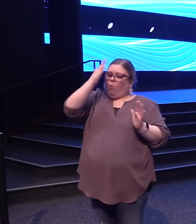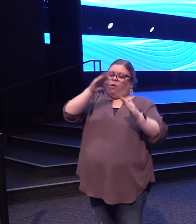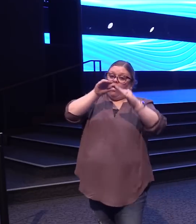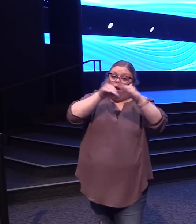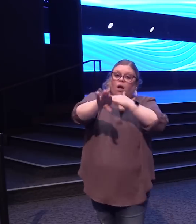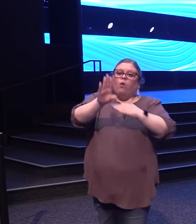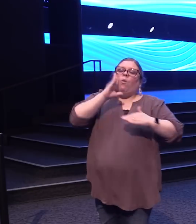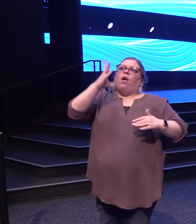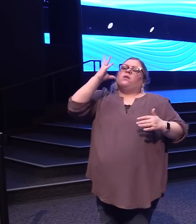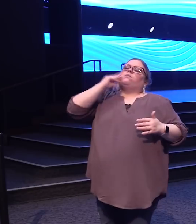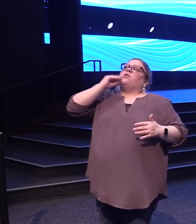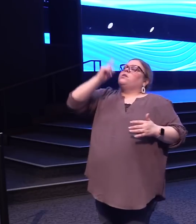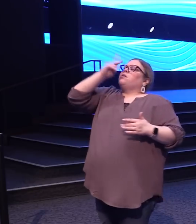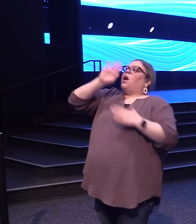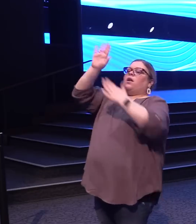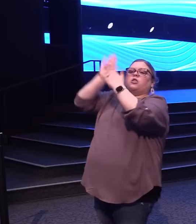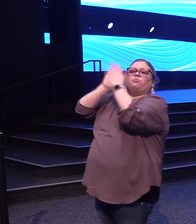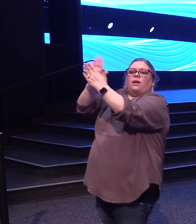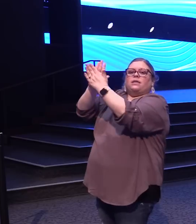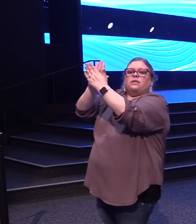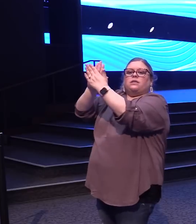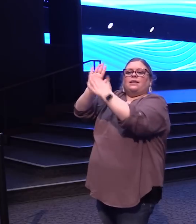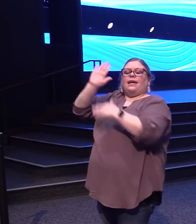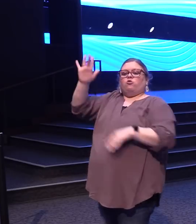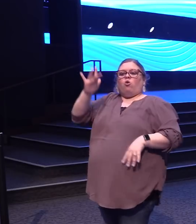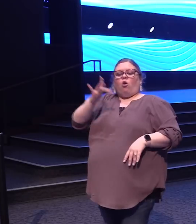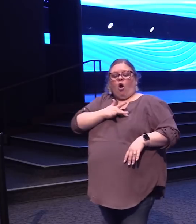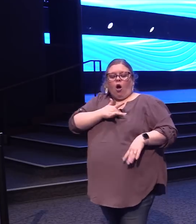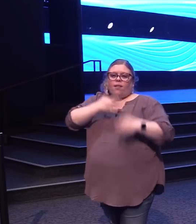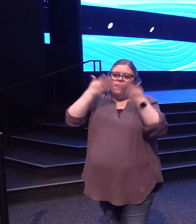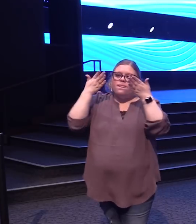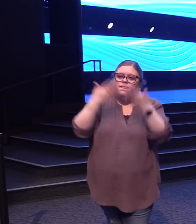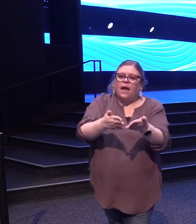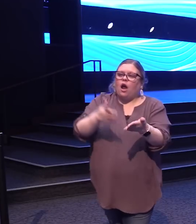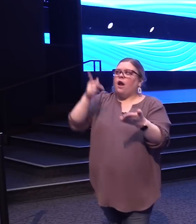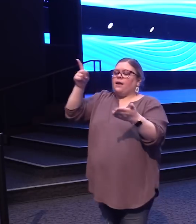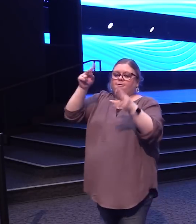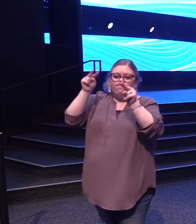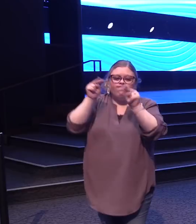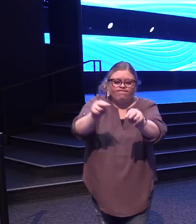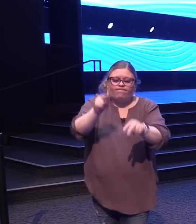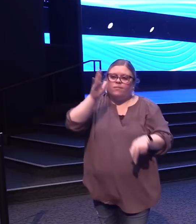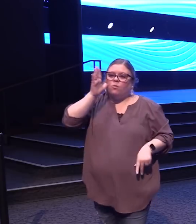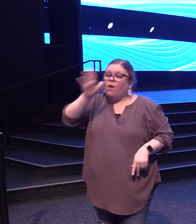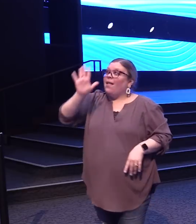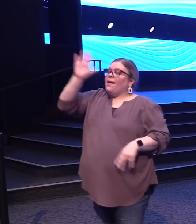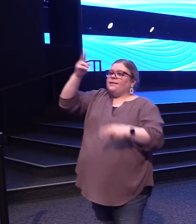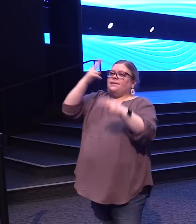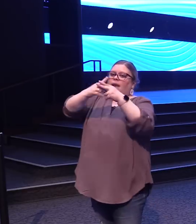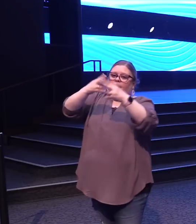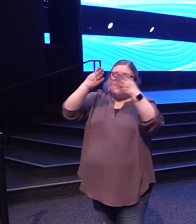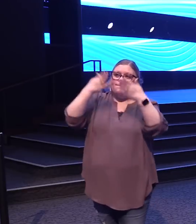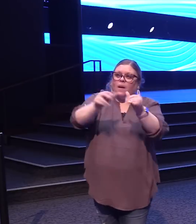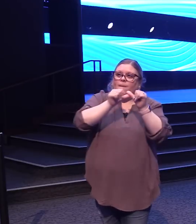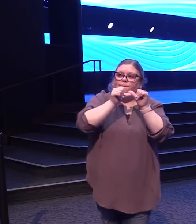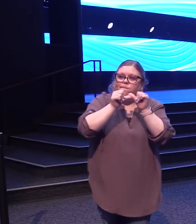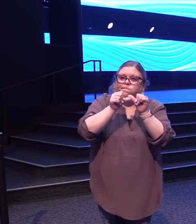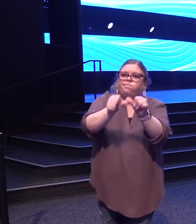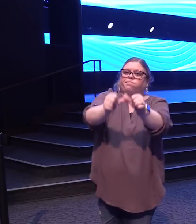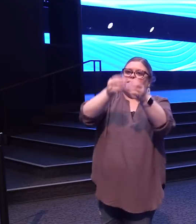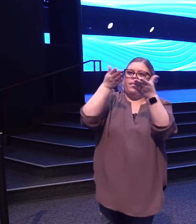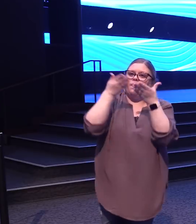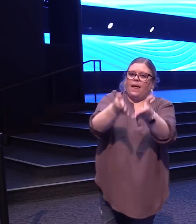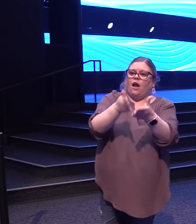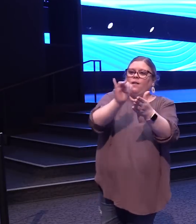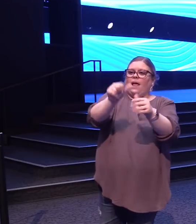God would be there. His heart would be there. His eyes would be there. His name would be permanently